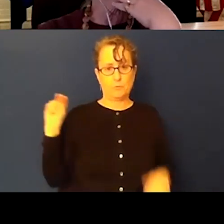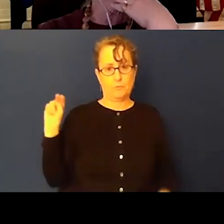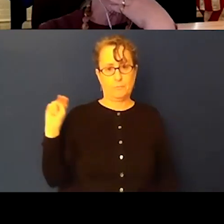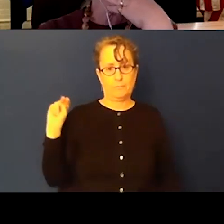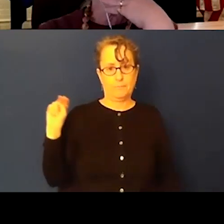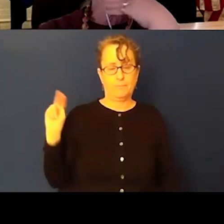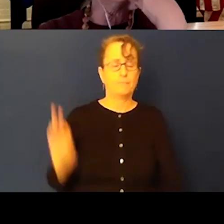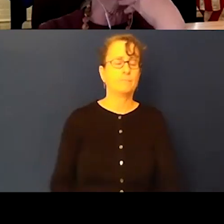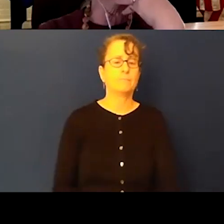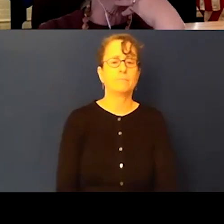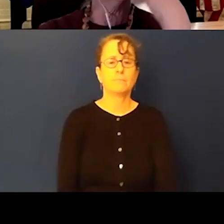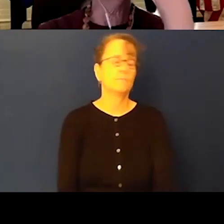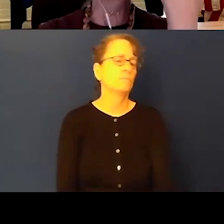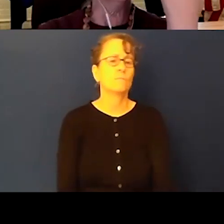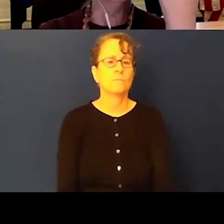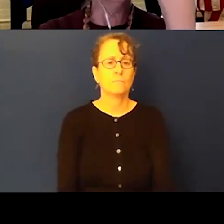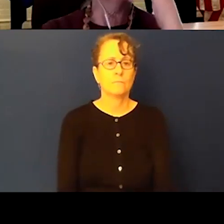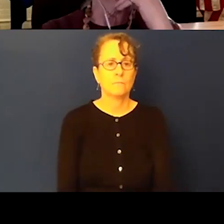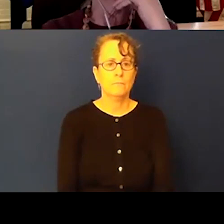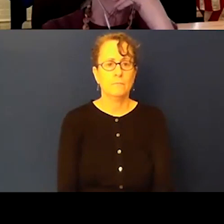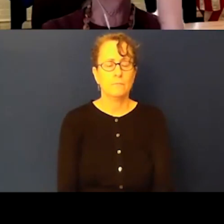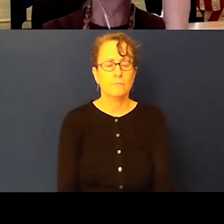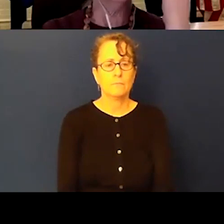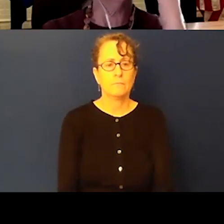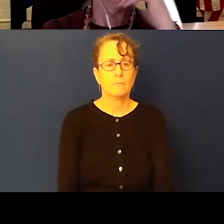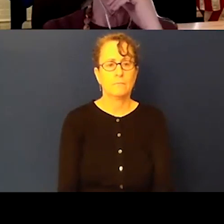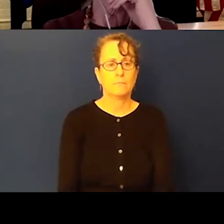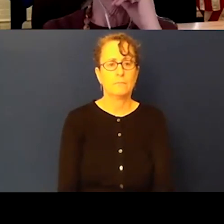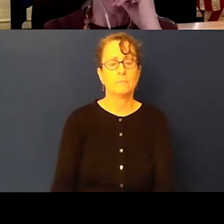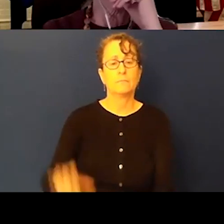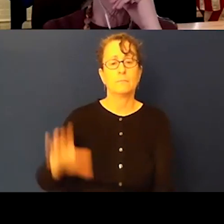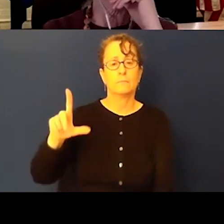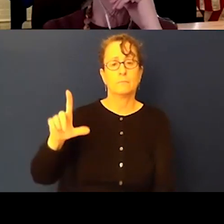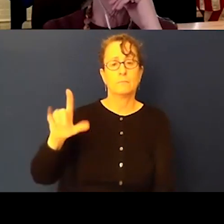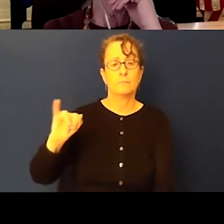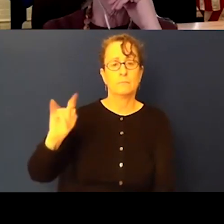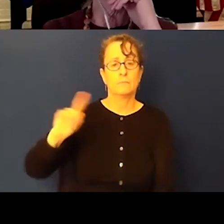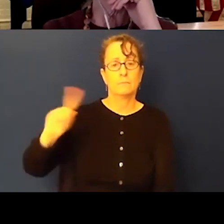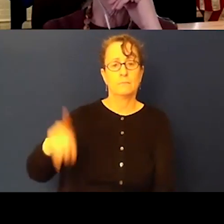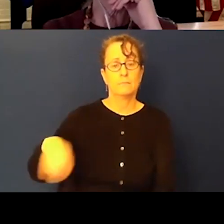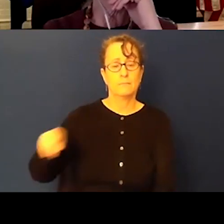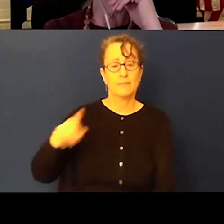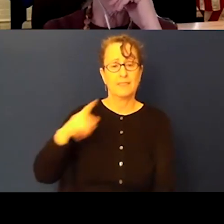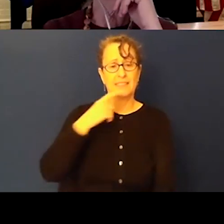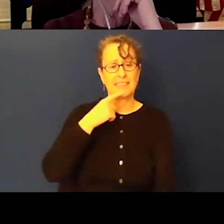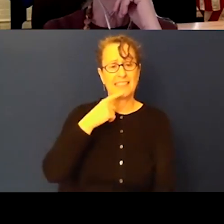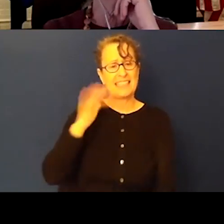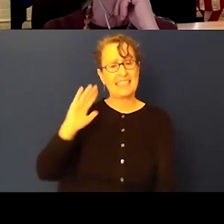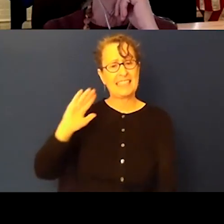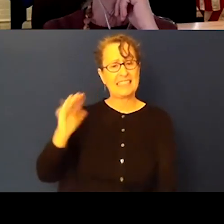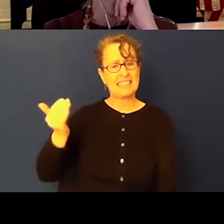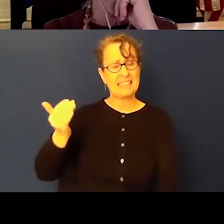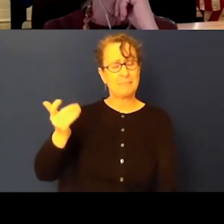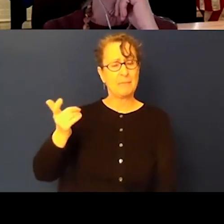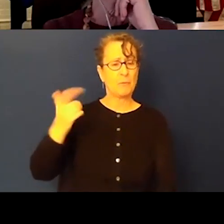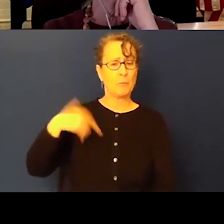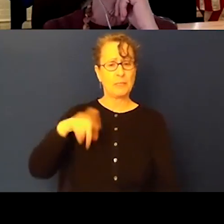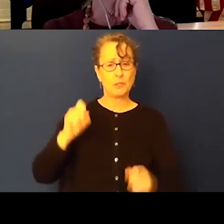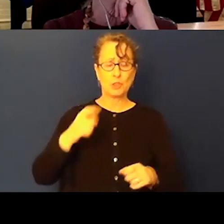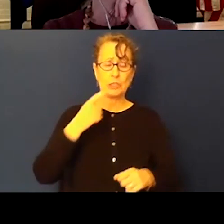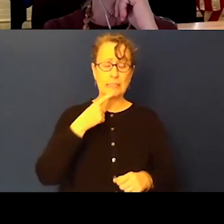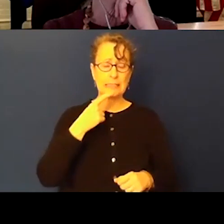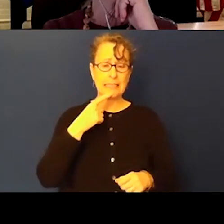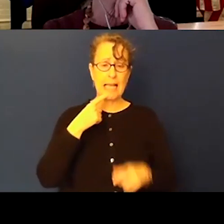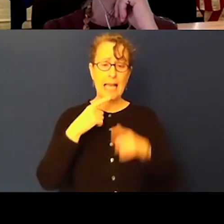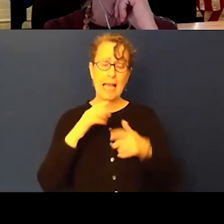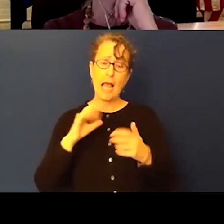Well, isn't like customary and usual the kind of words that people use for things like this?